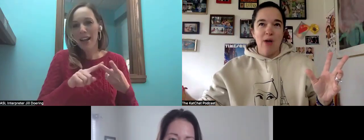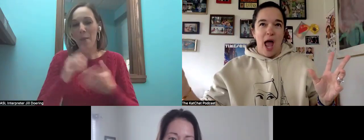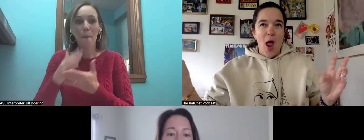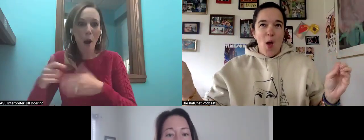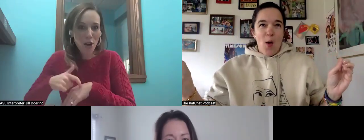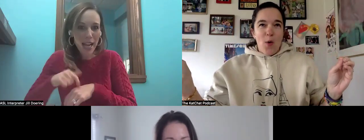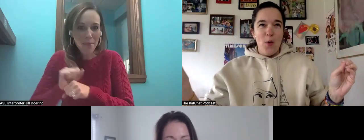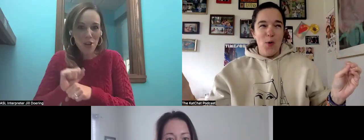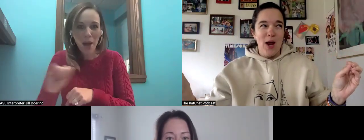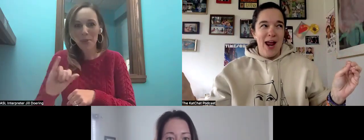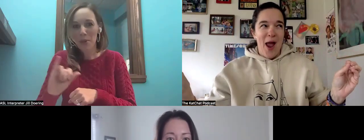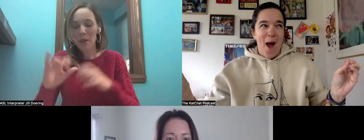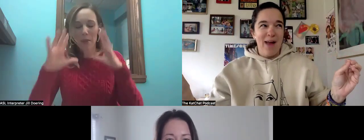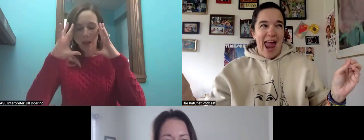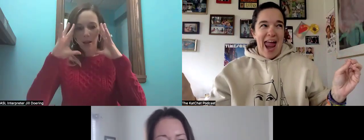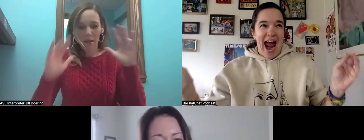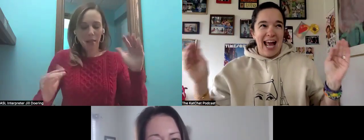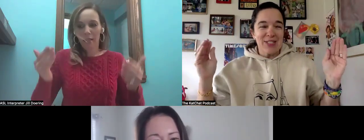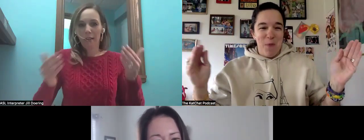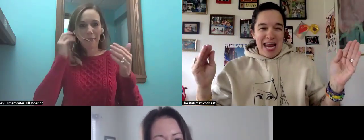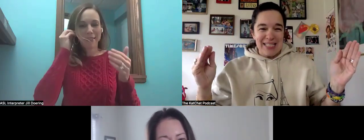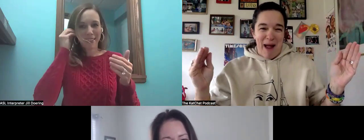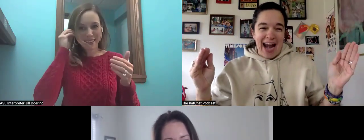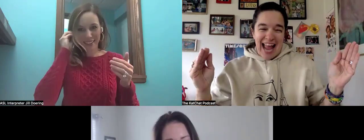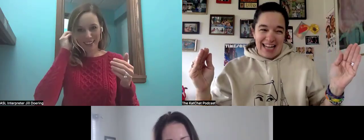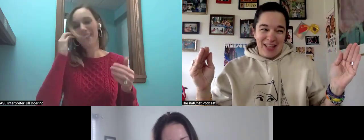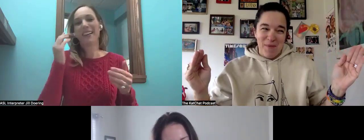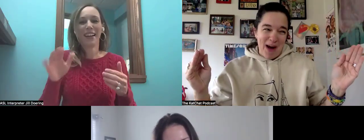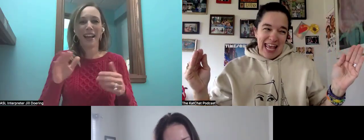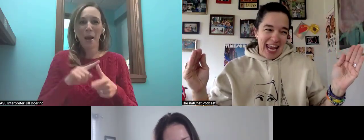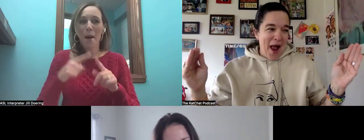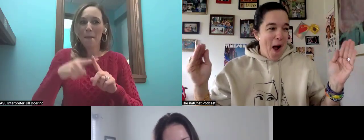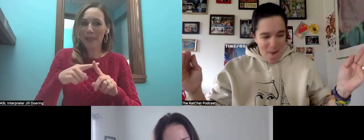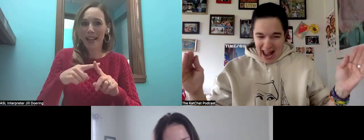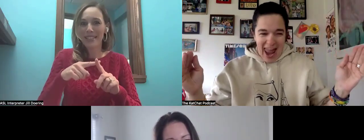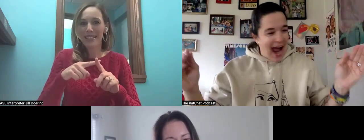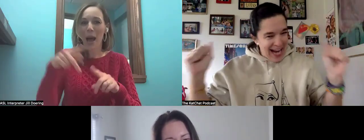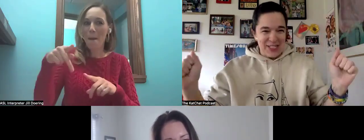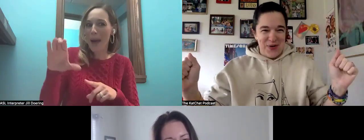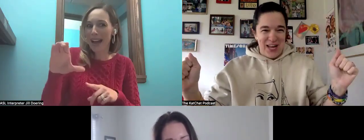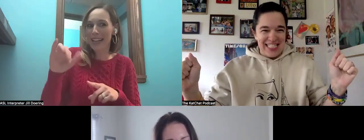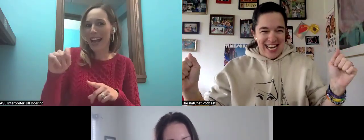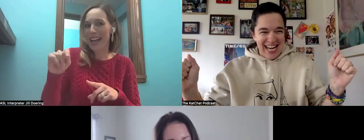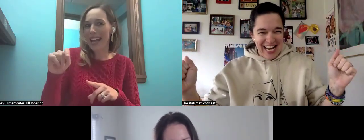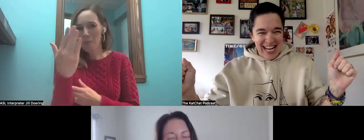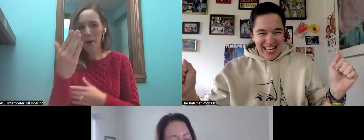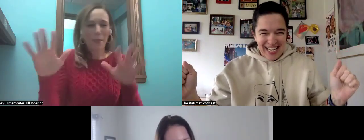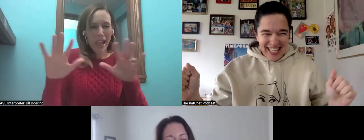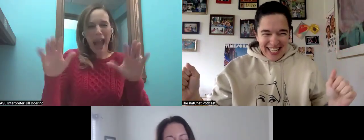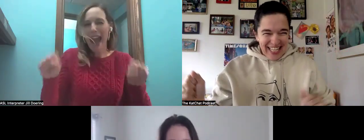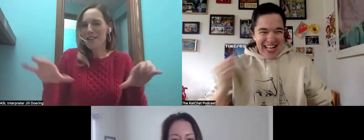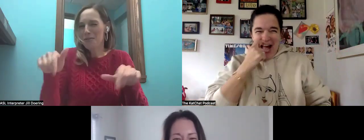job. Oh, okay. And I read the podcast in the morning. Okay, I could do that.